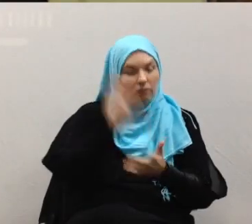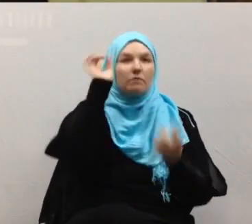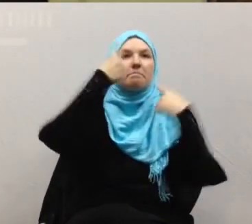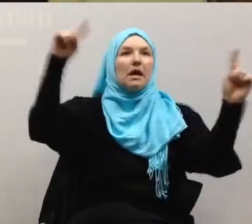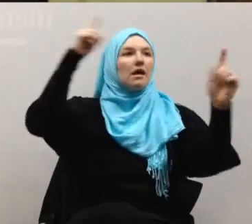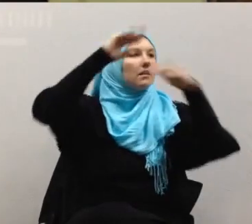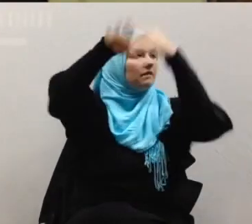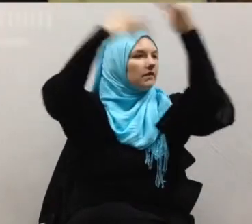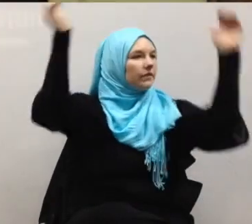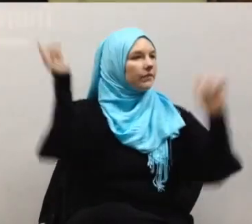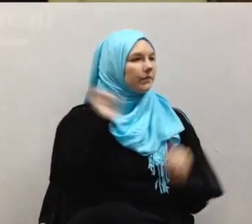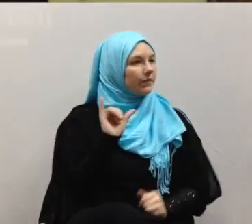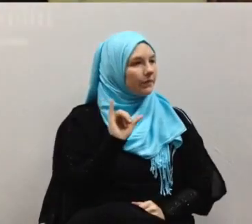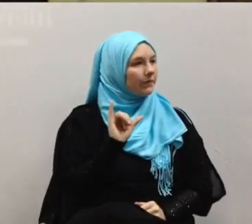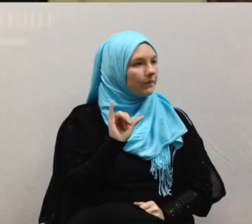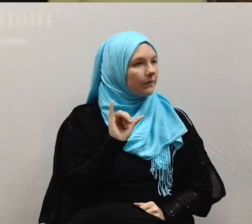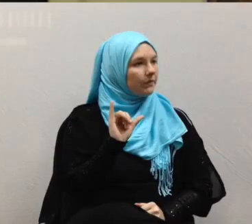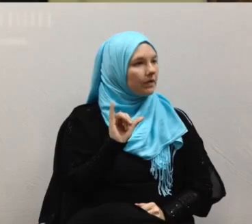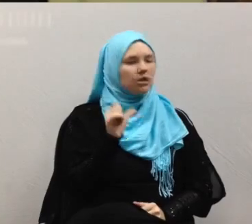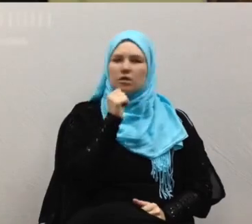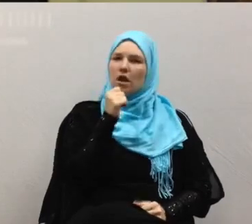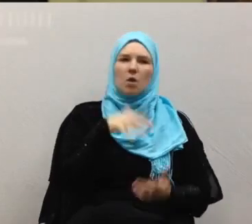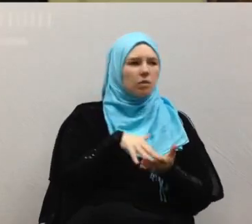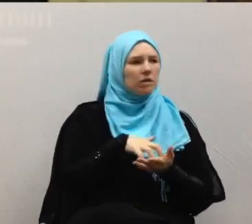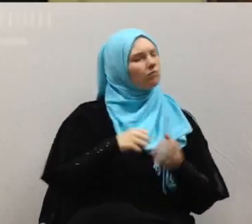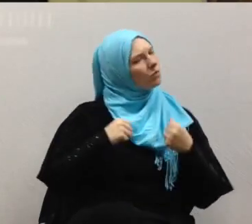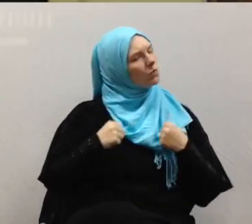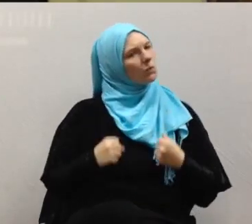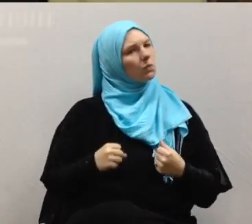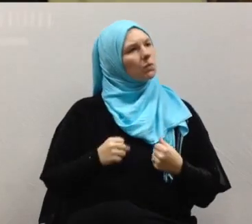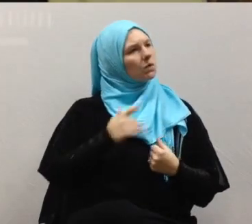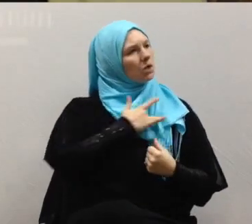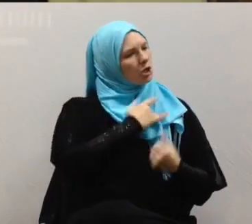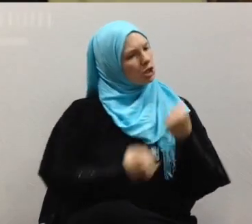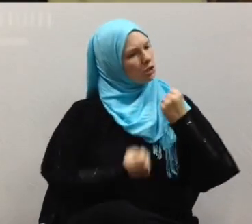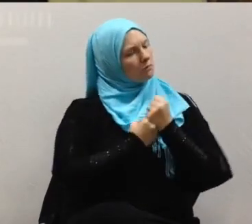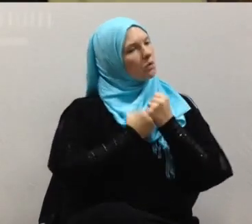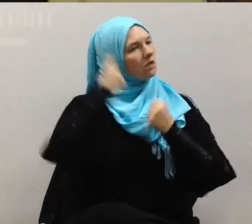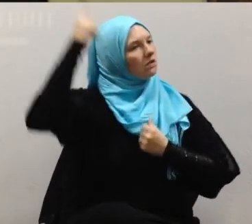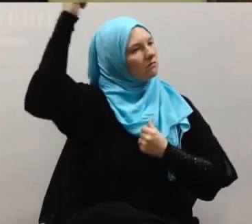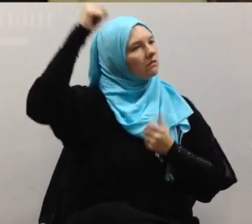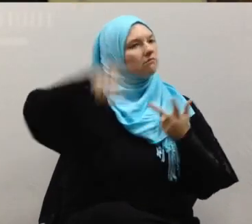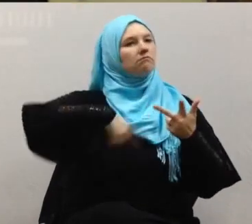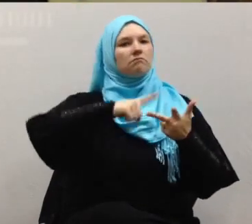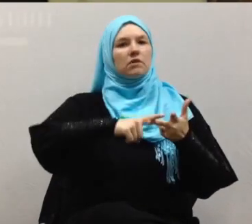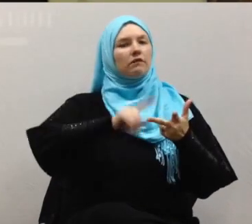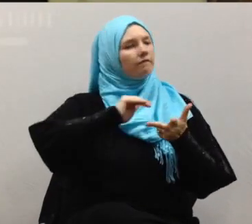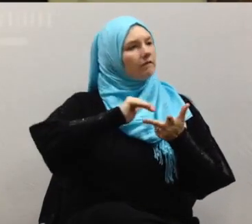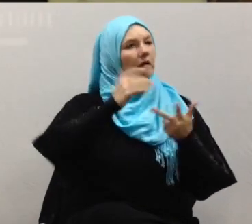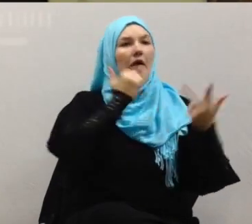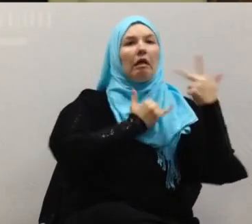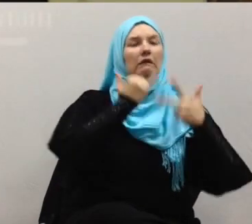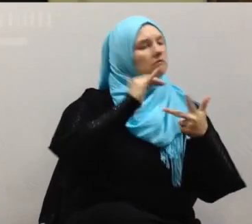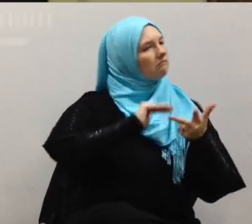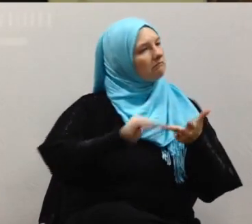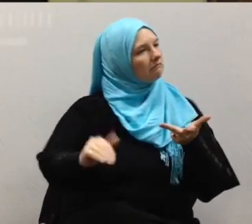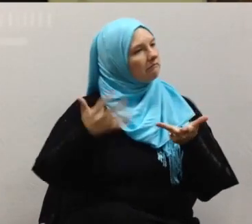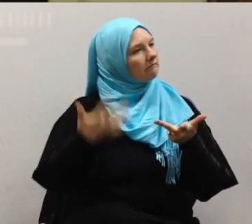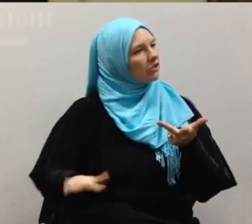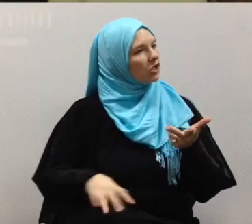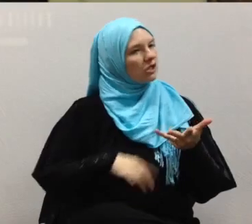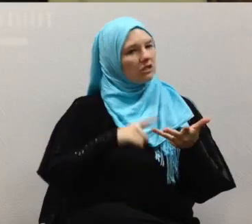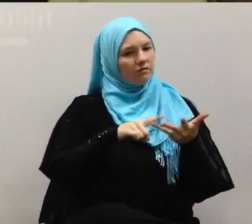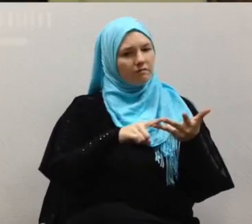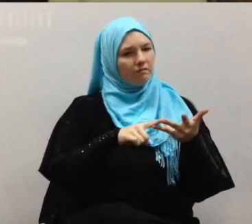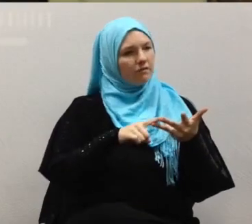your sins are forgiven, your heart is supported by Allah subhanahu wa ta'ala, your feet is firmed by Allah subhanahu wa